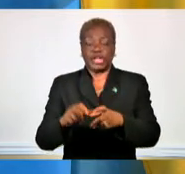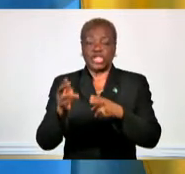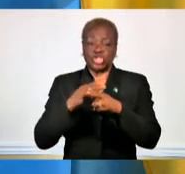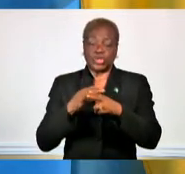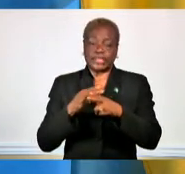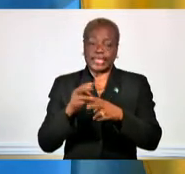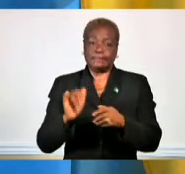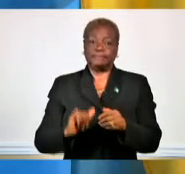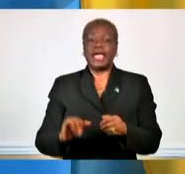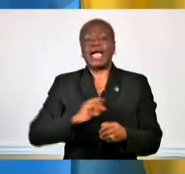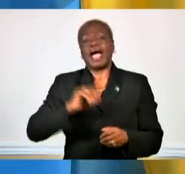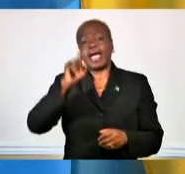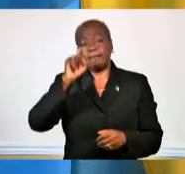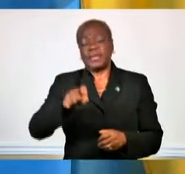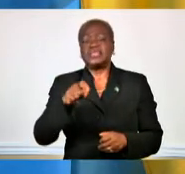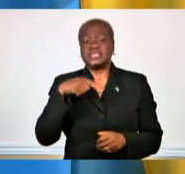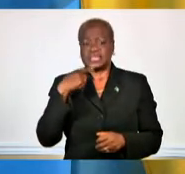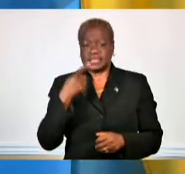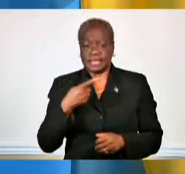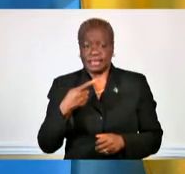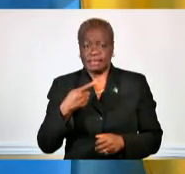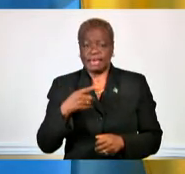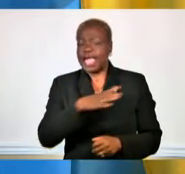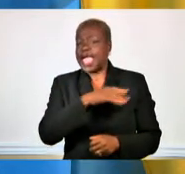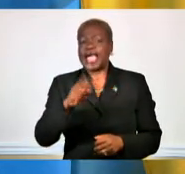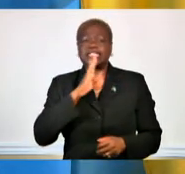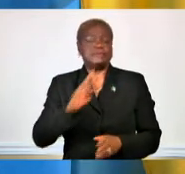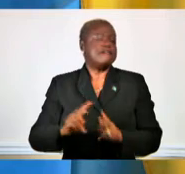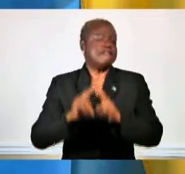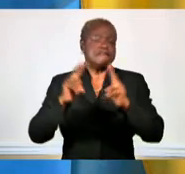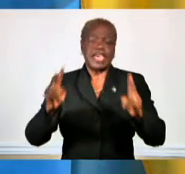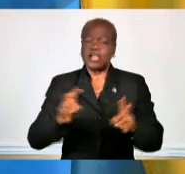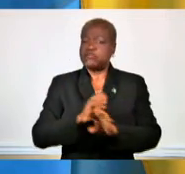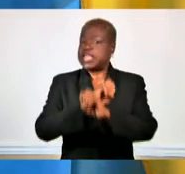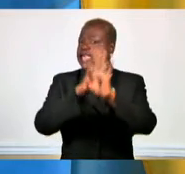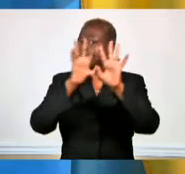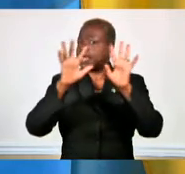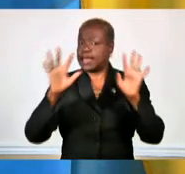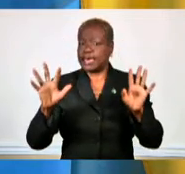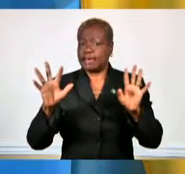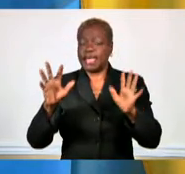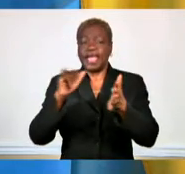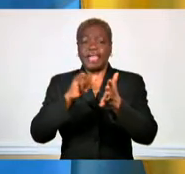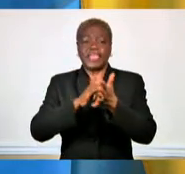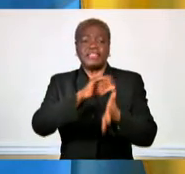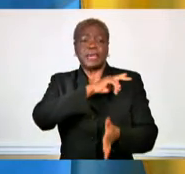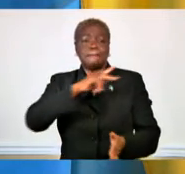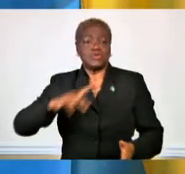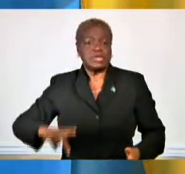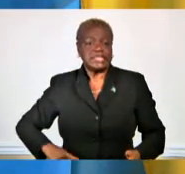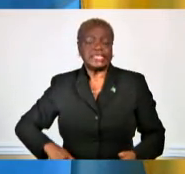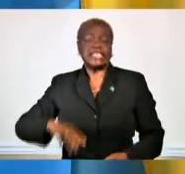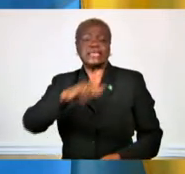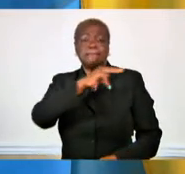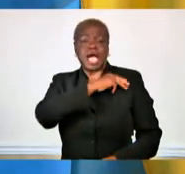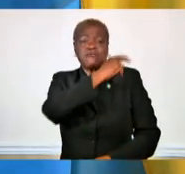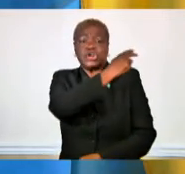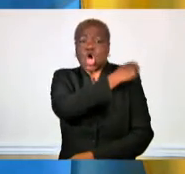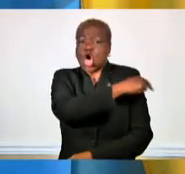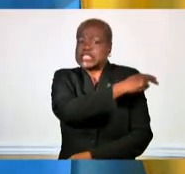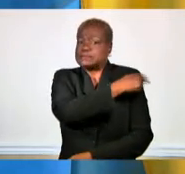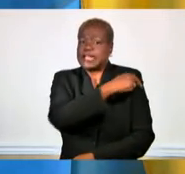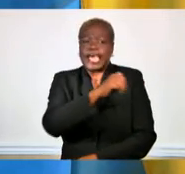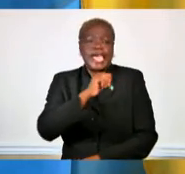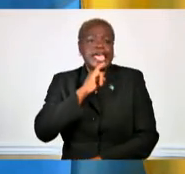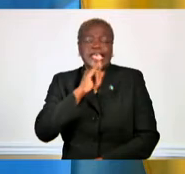I must note and be very clear that Princess Margaret Hospital is